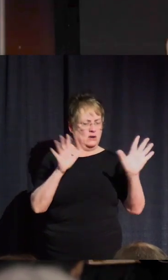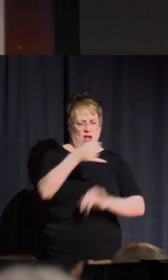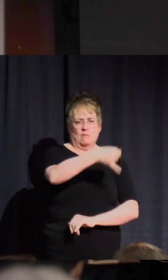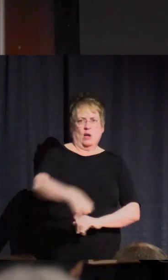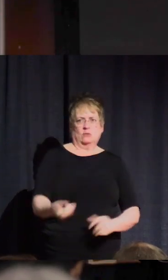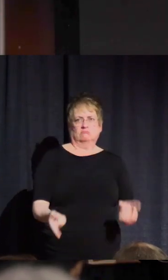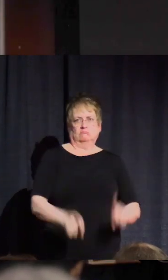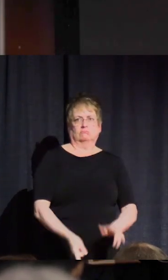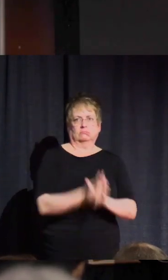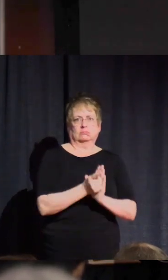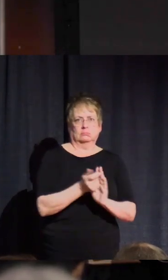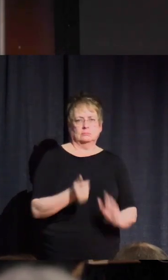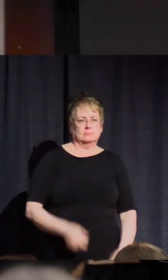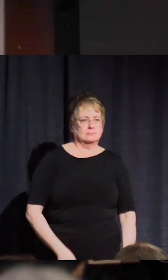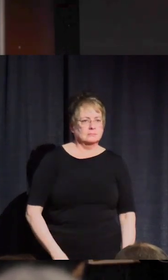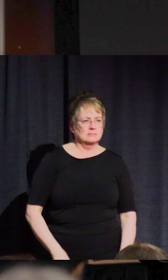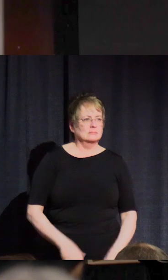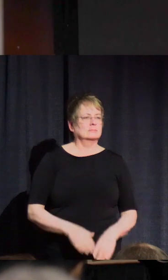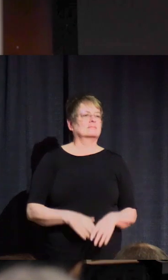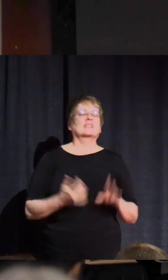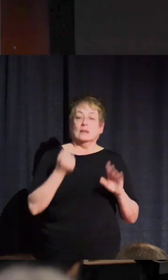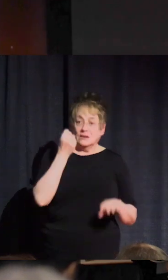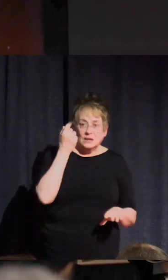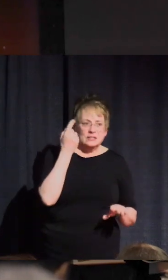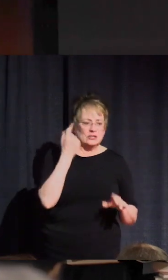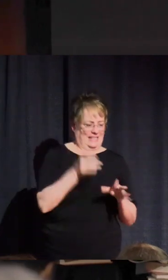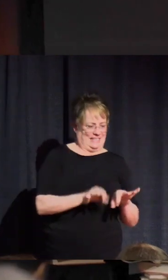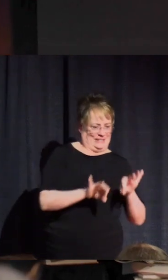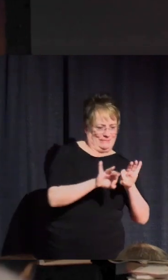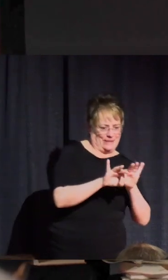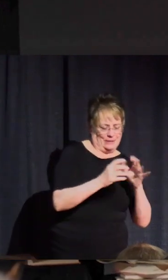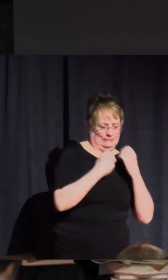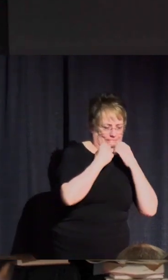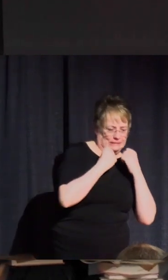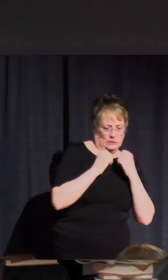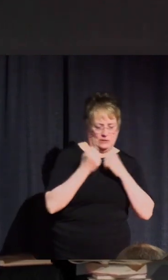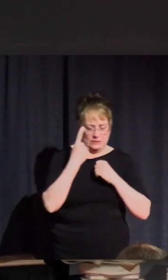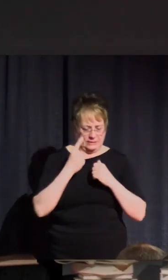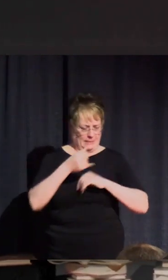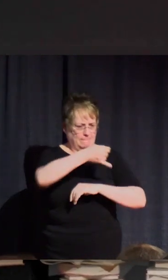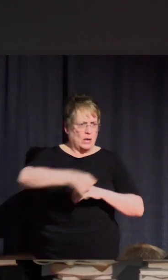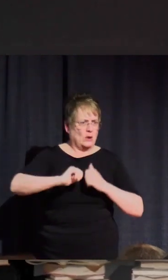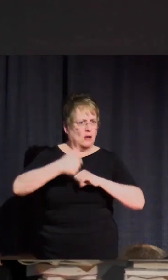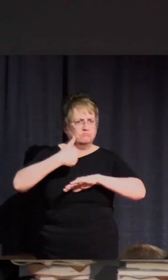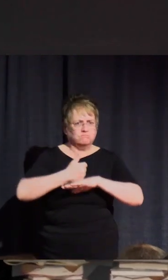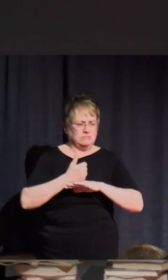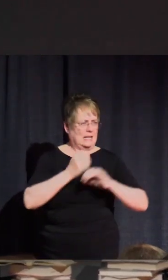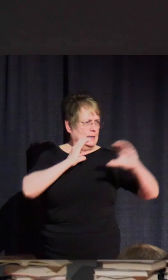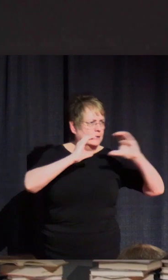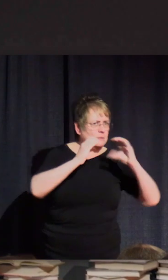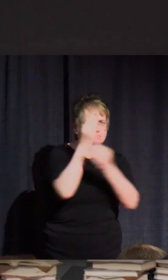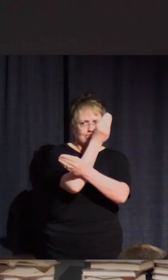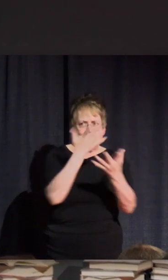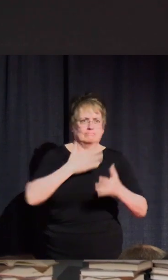boundaries, crystal clear. Now, sure, there's value in understanding how we set boundaries, how we communicate those, how we